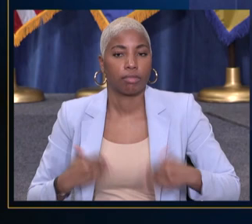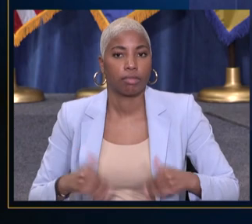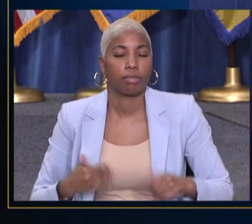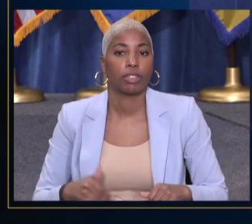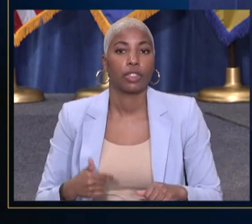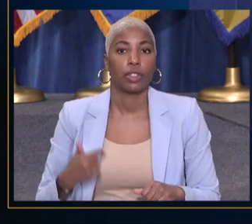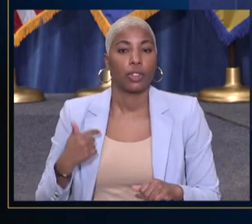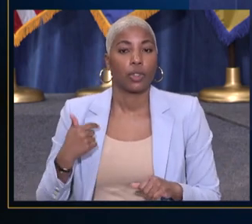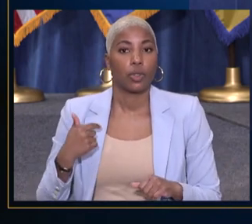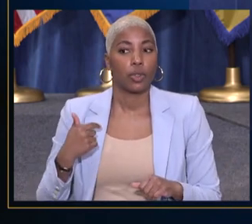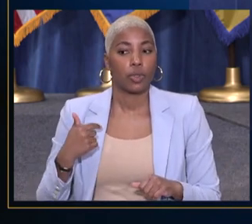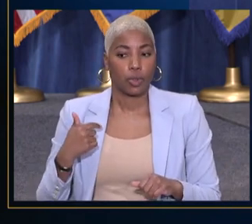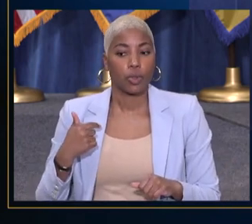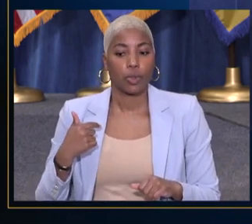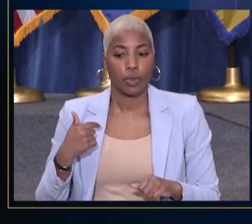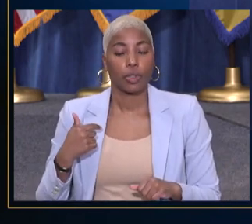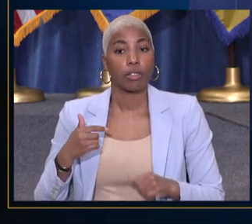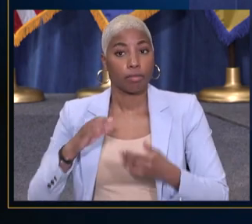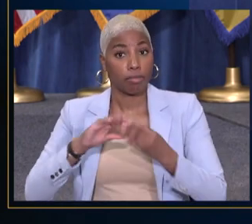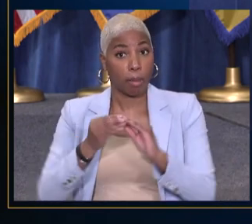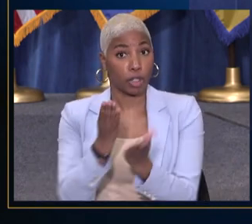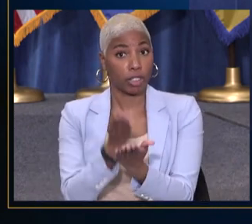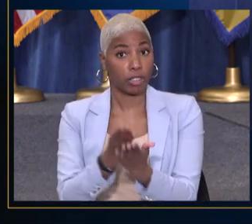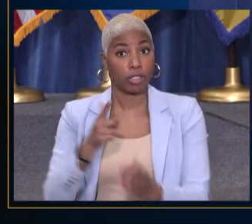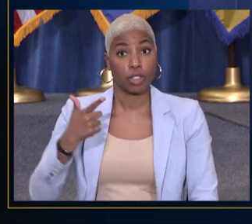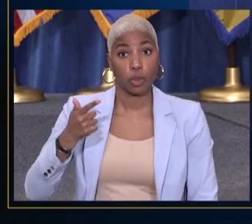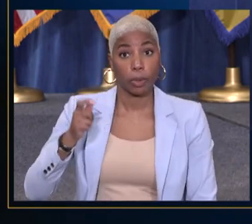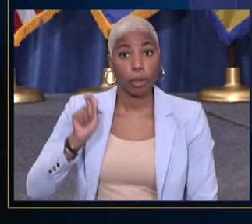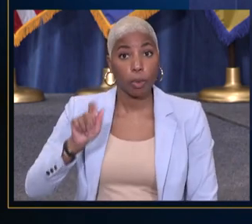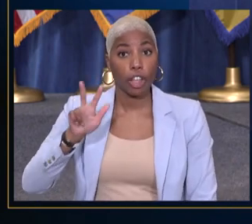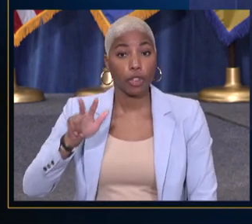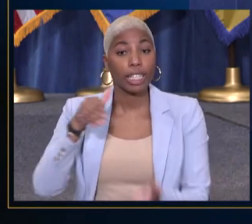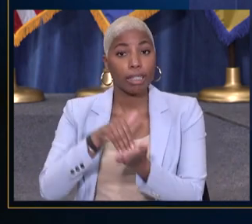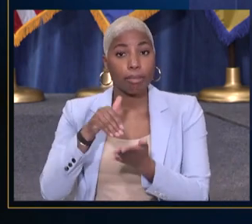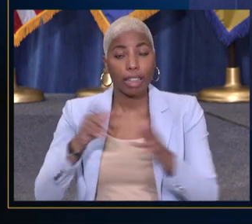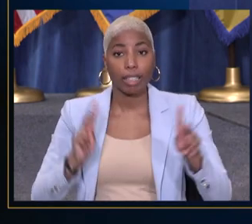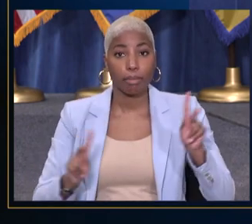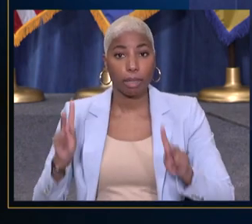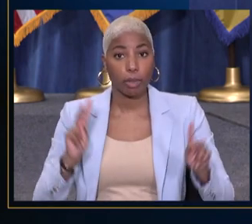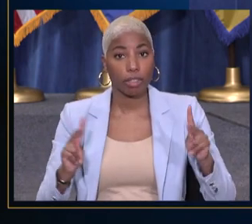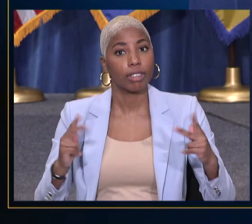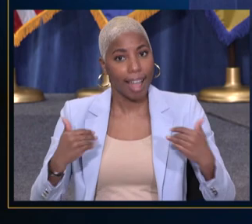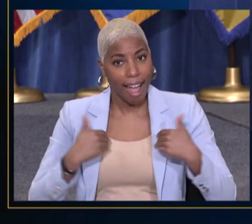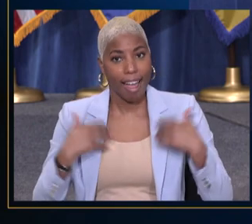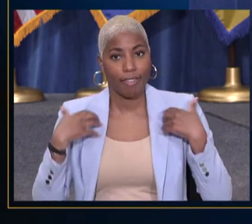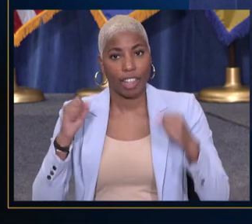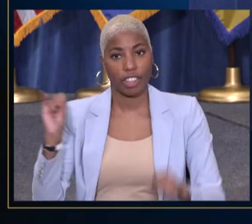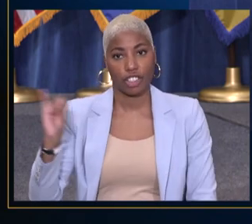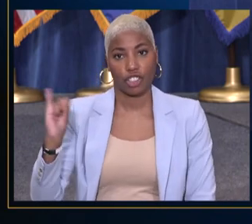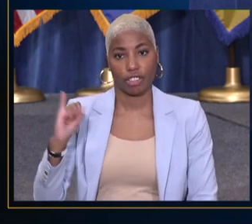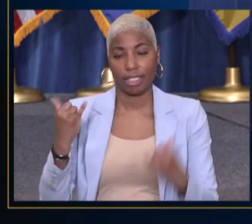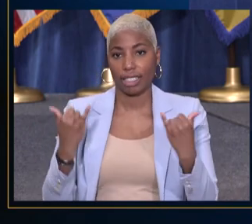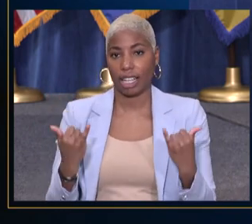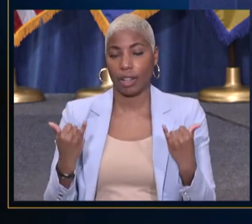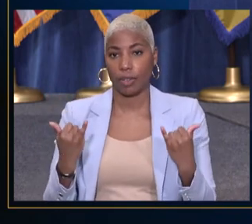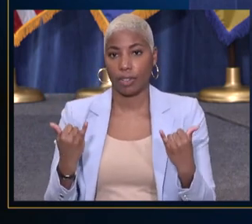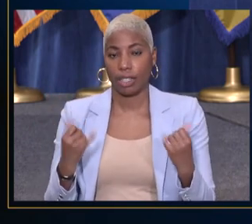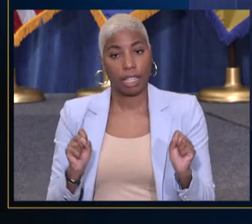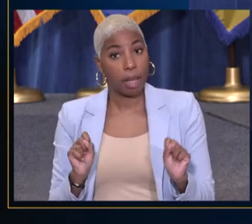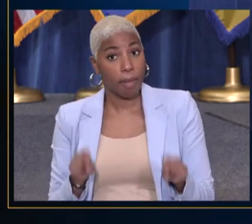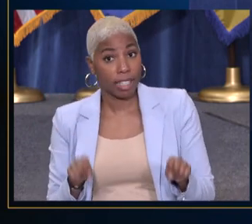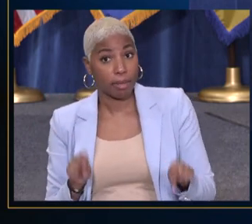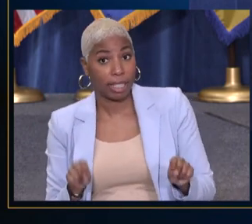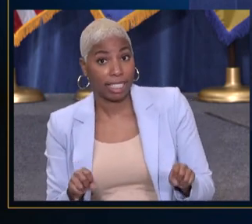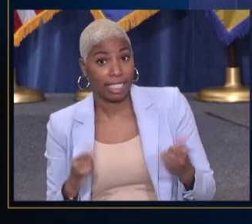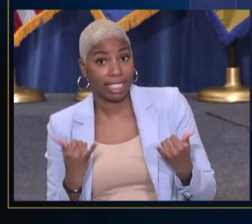talking about 21.3 million people, have health insurance. And the possibility, still,